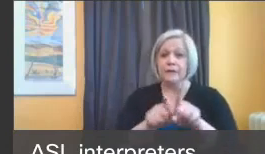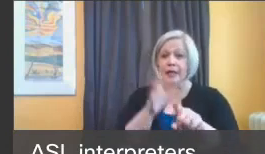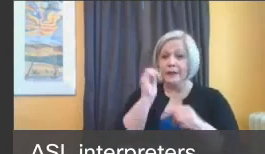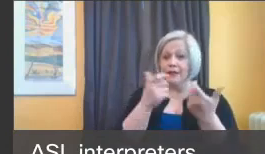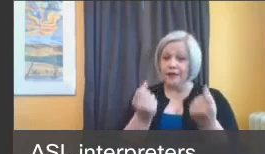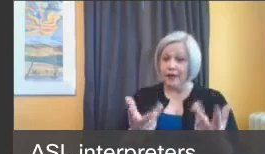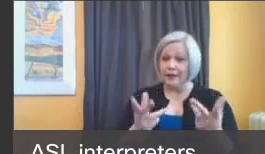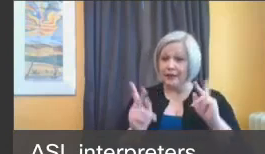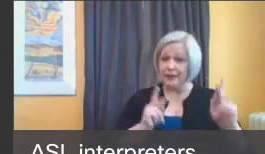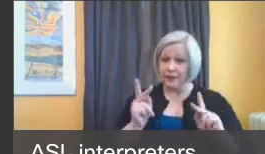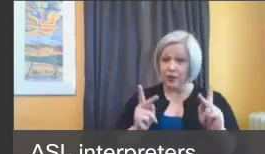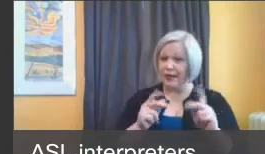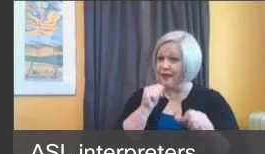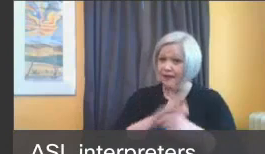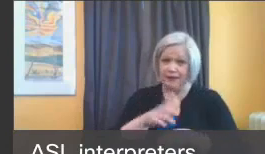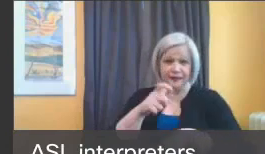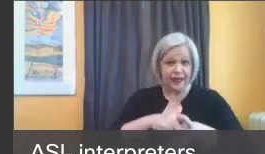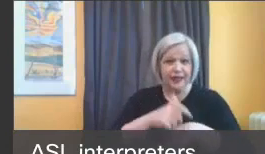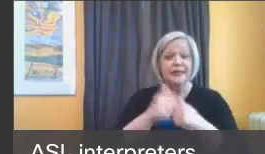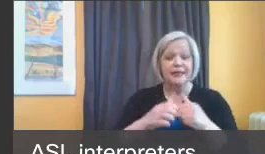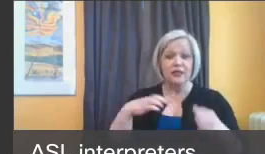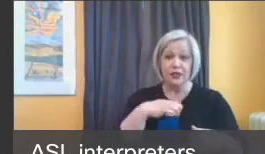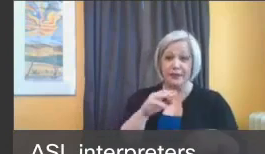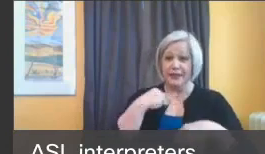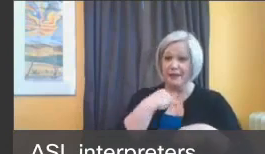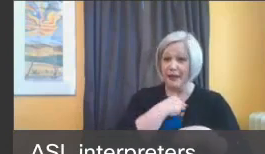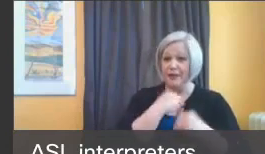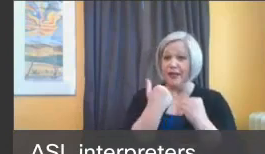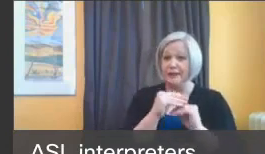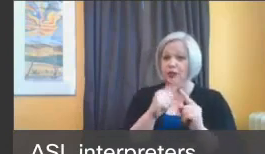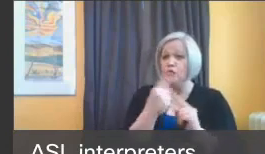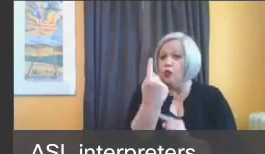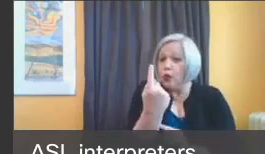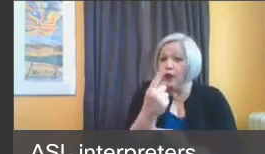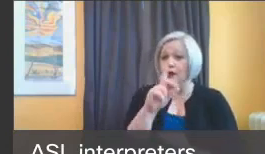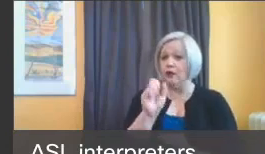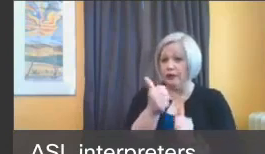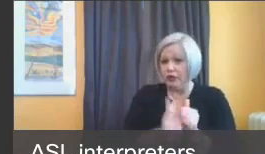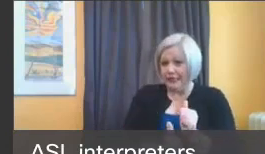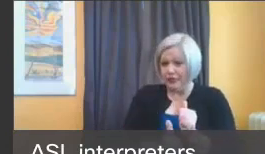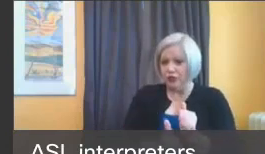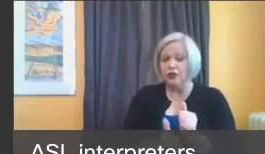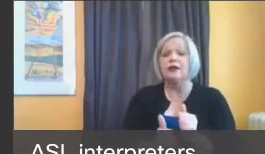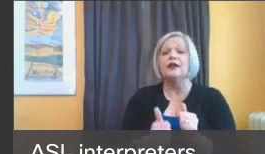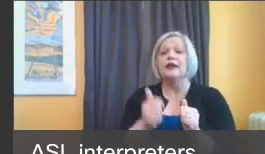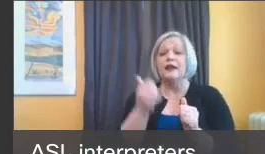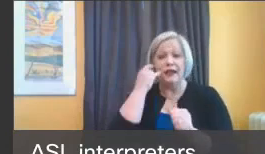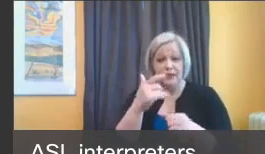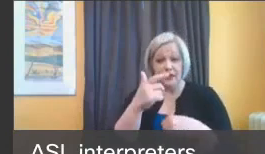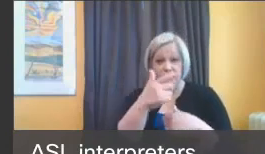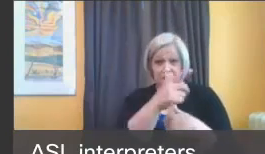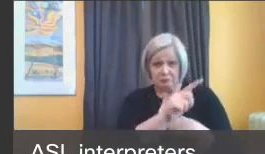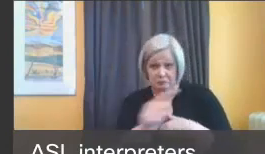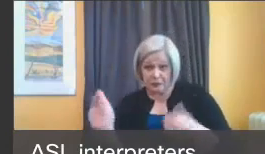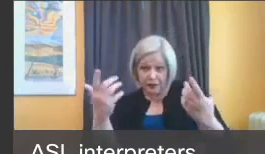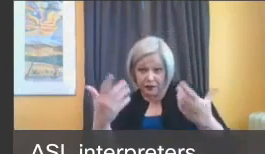number of members and short amount of time, each committee member will be limited to one question. The chair may return to ask if committee members have a follow-up